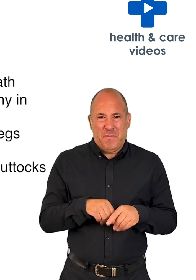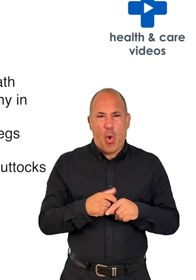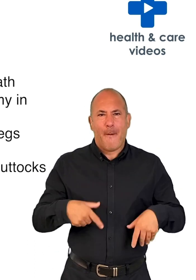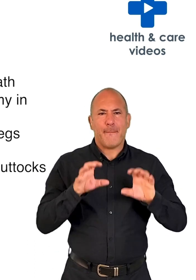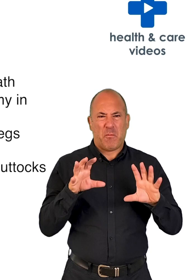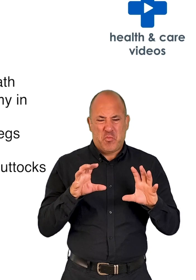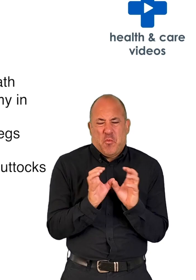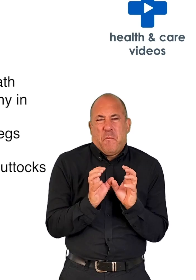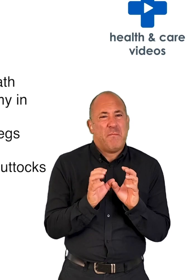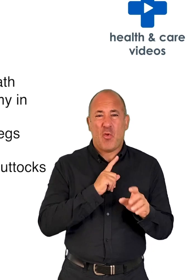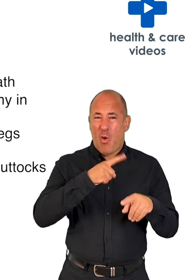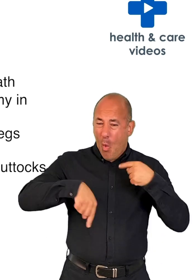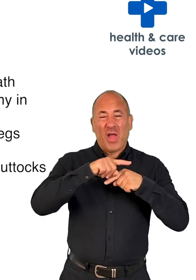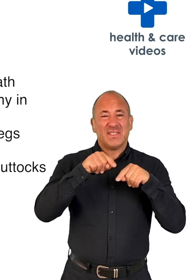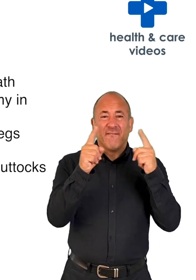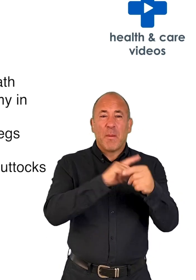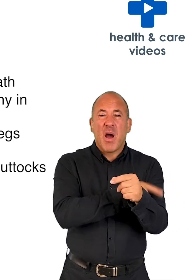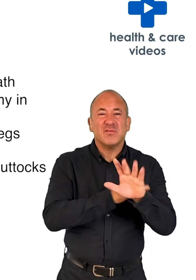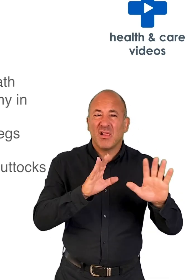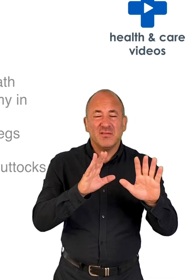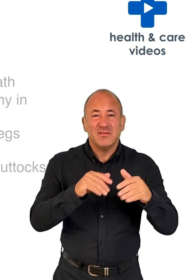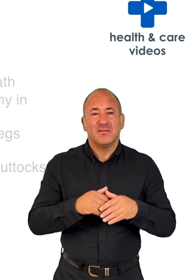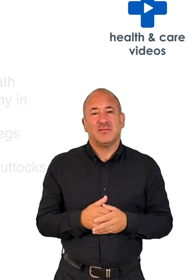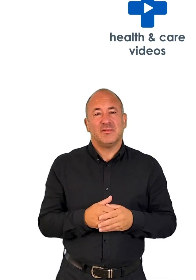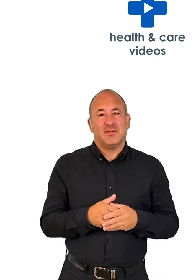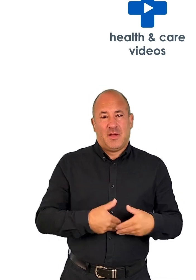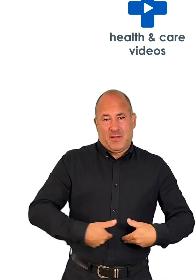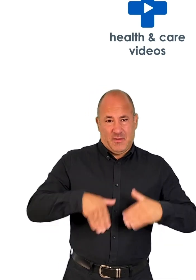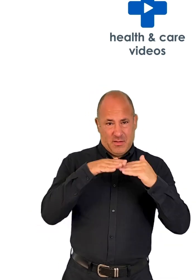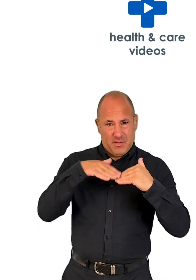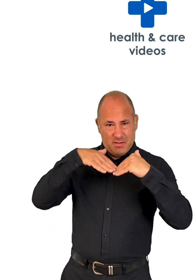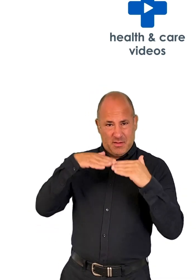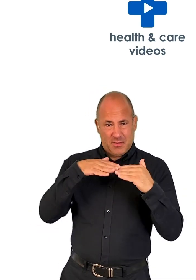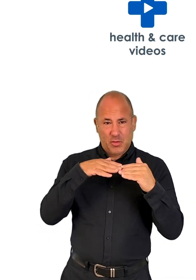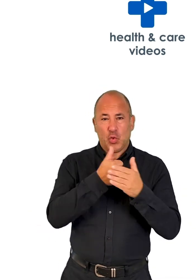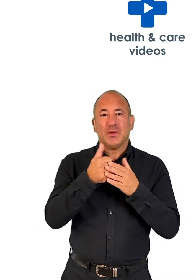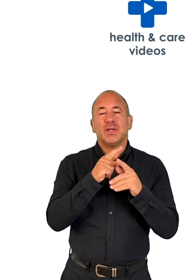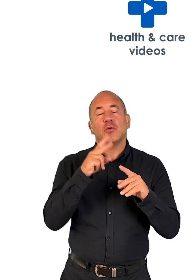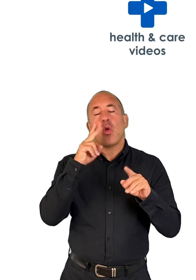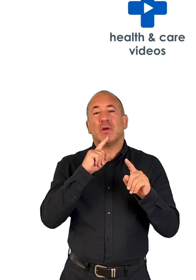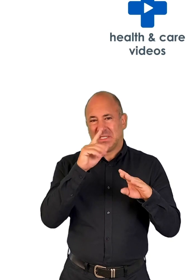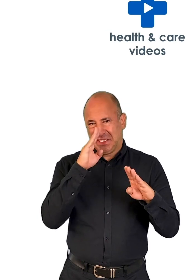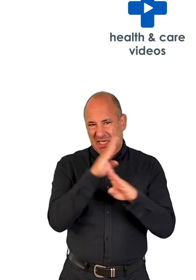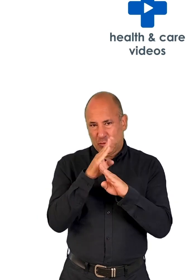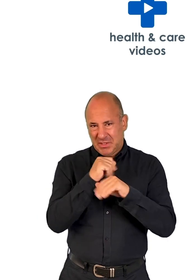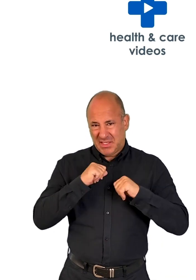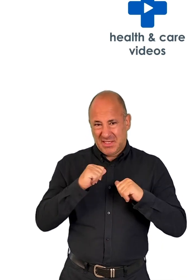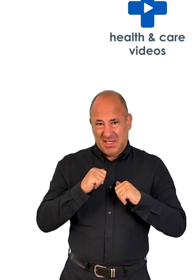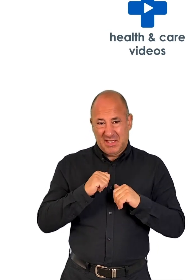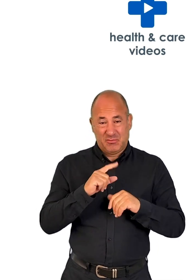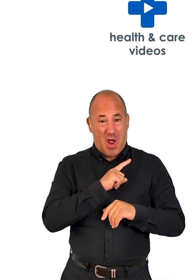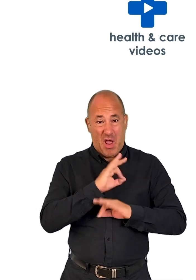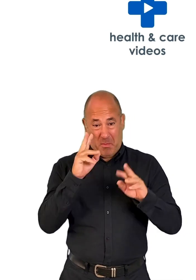or tightening your buttocks, as this uses different muscles. Pelvic floor exercises are often referred to as a